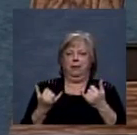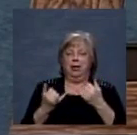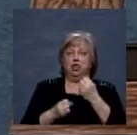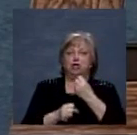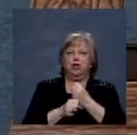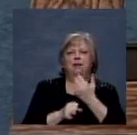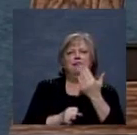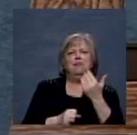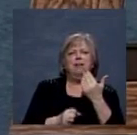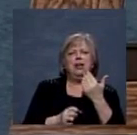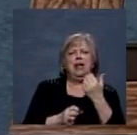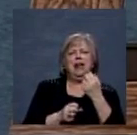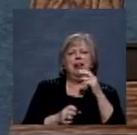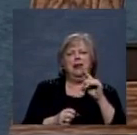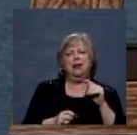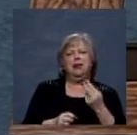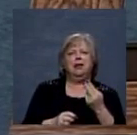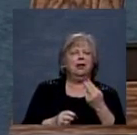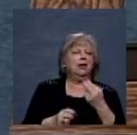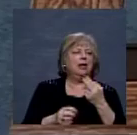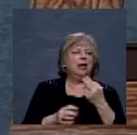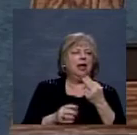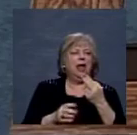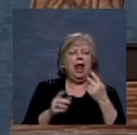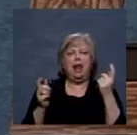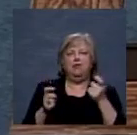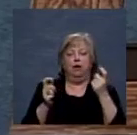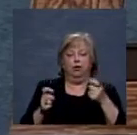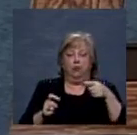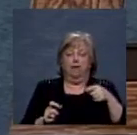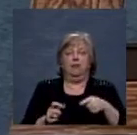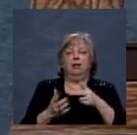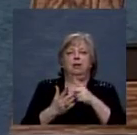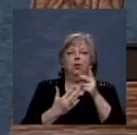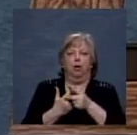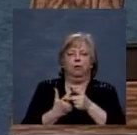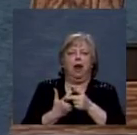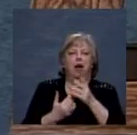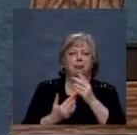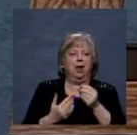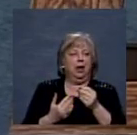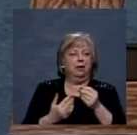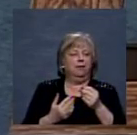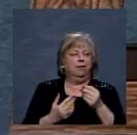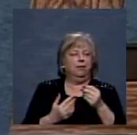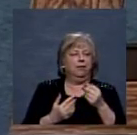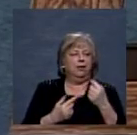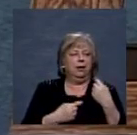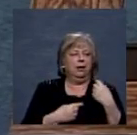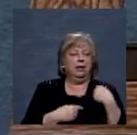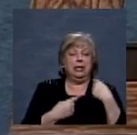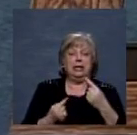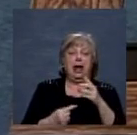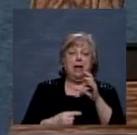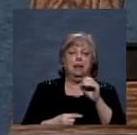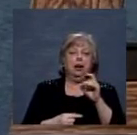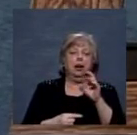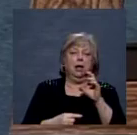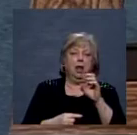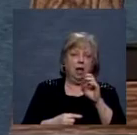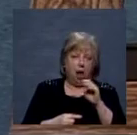of the Comcast Leaders and Achievers Scholarship Awards Program. And to date, the Comcast Foundation, which